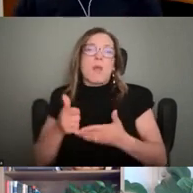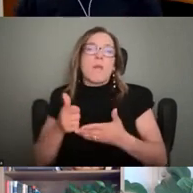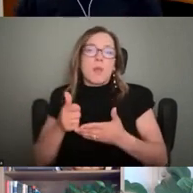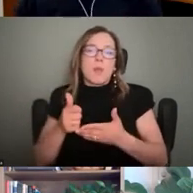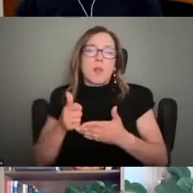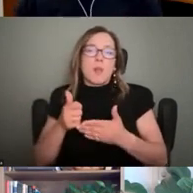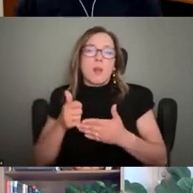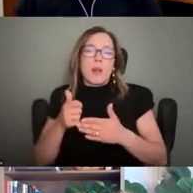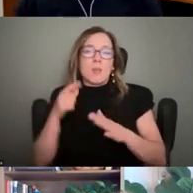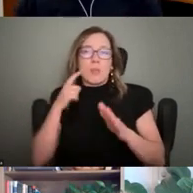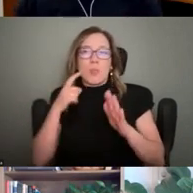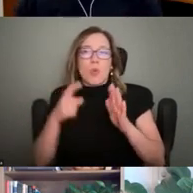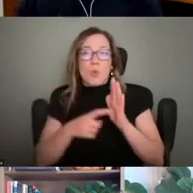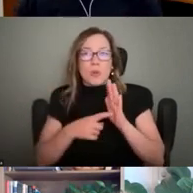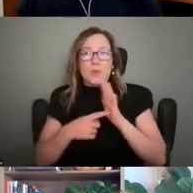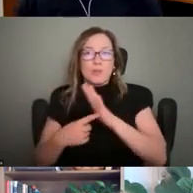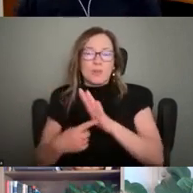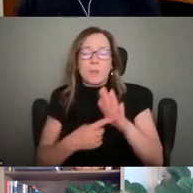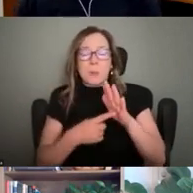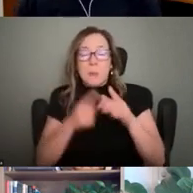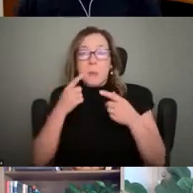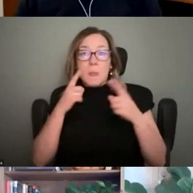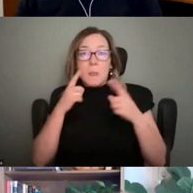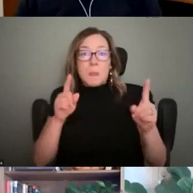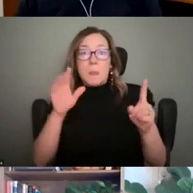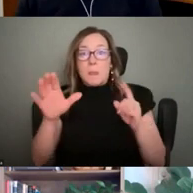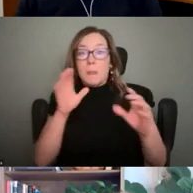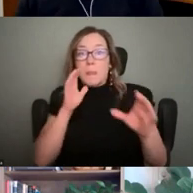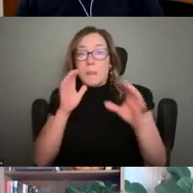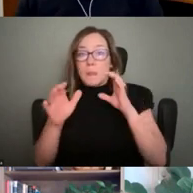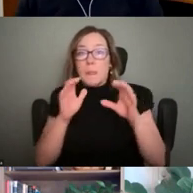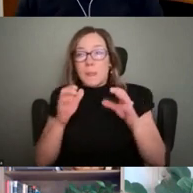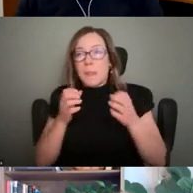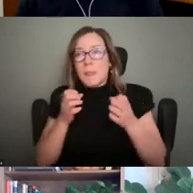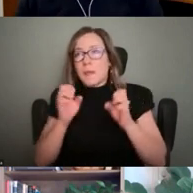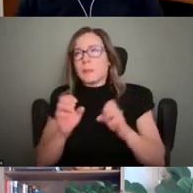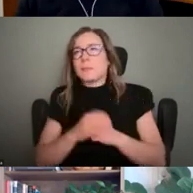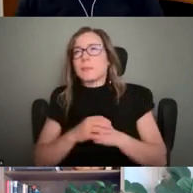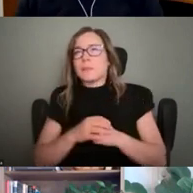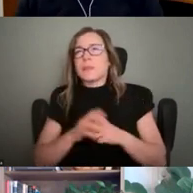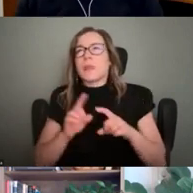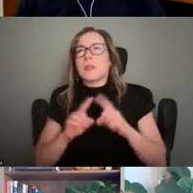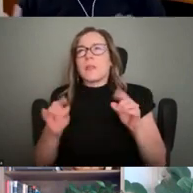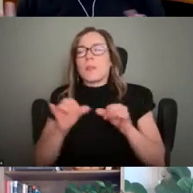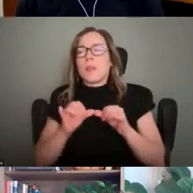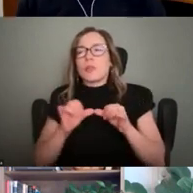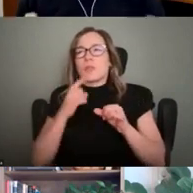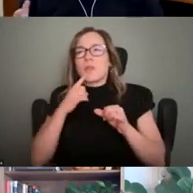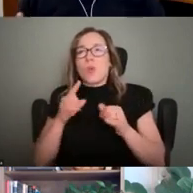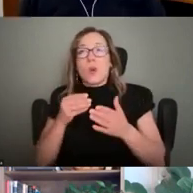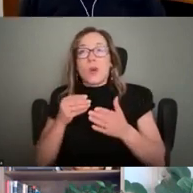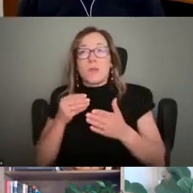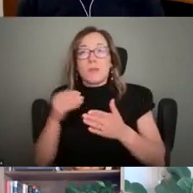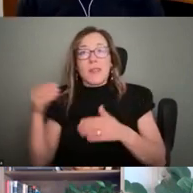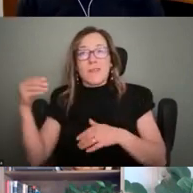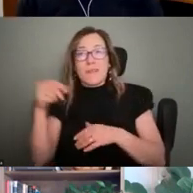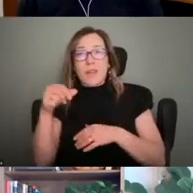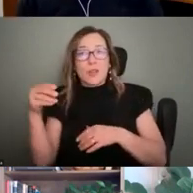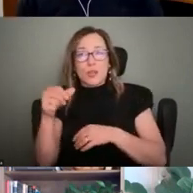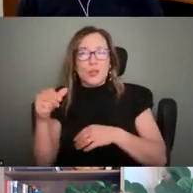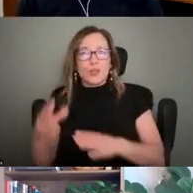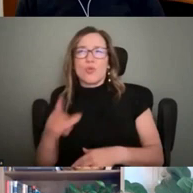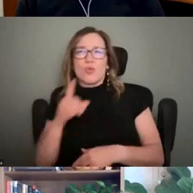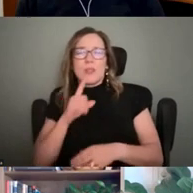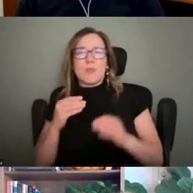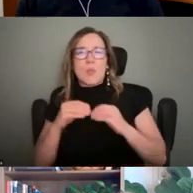pointing to the success of your communication efforts. In terms of different metrics for funders, again, that is a more complex question.